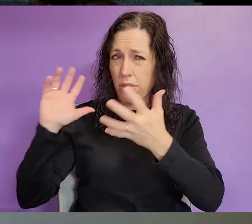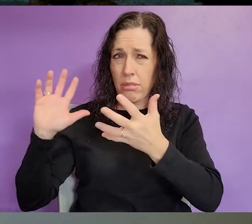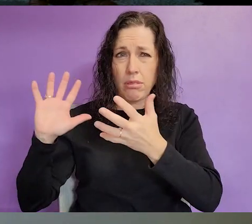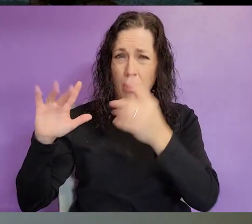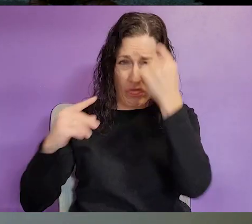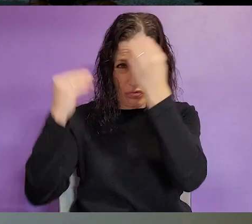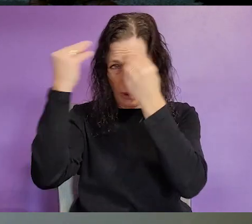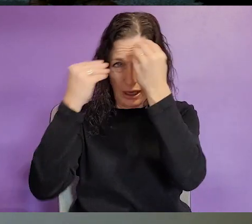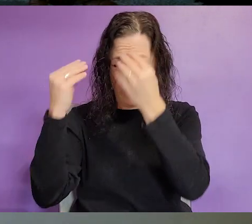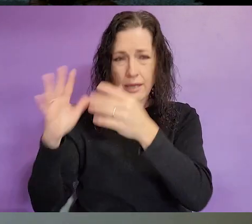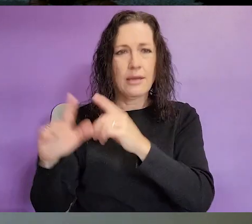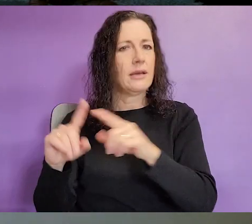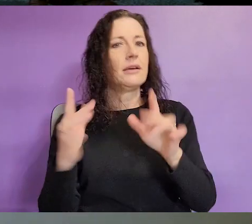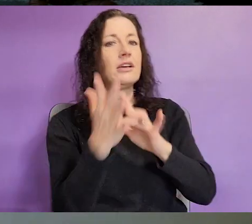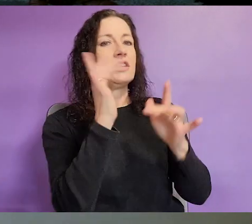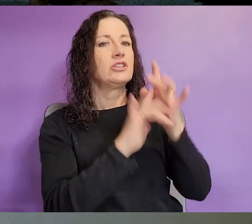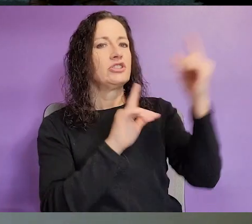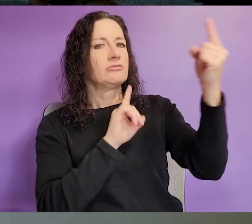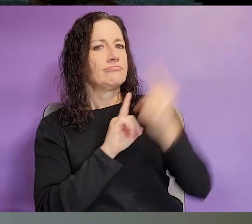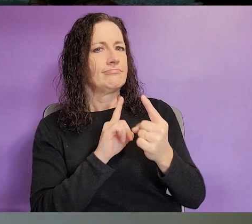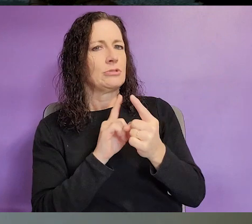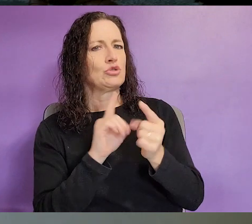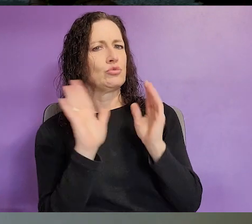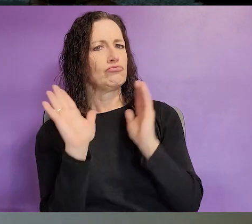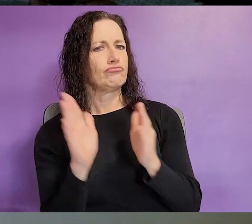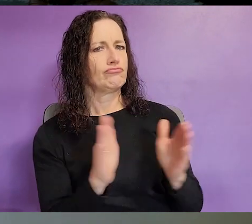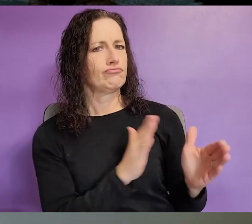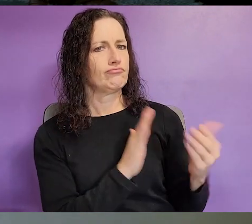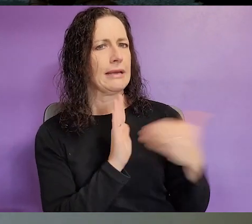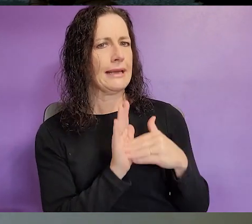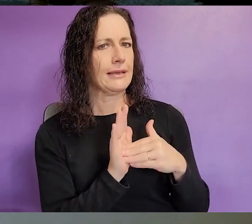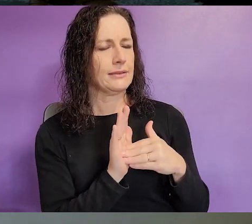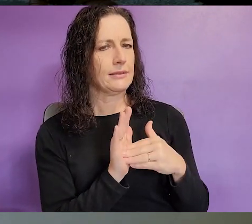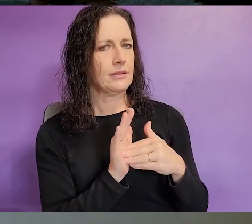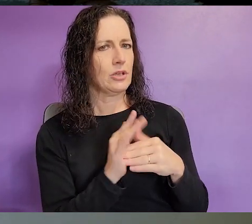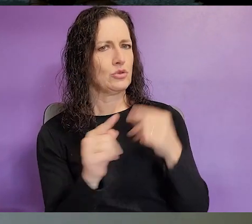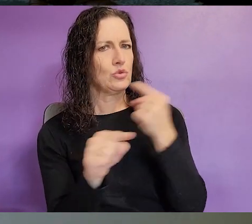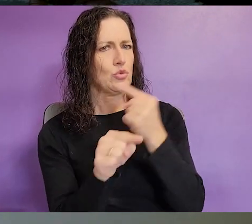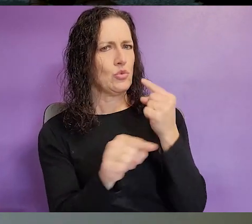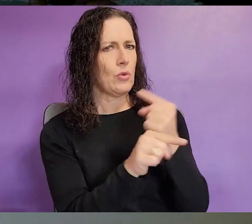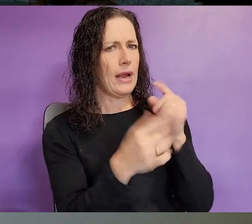Jesus comes to rearrange, get us in order,